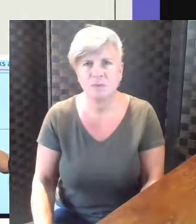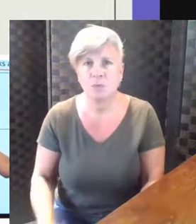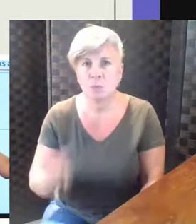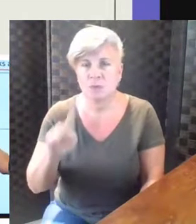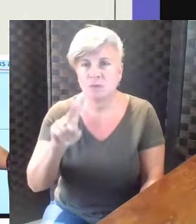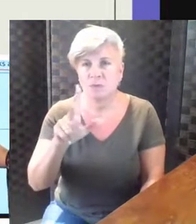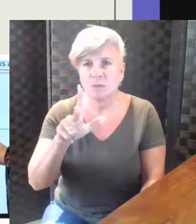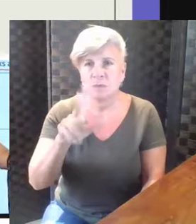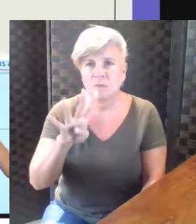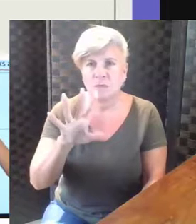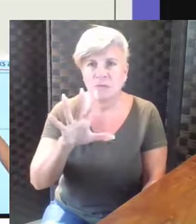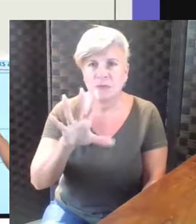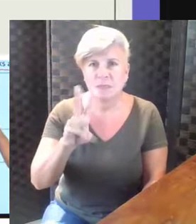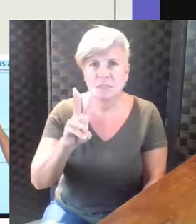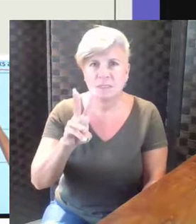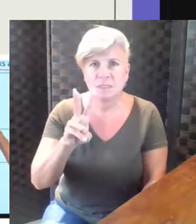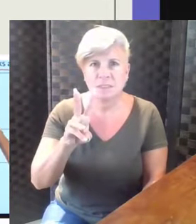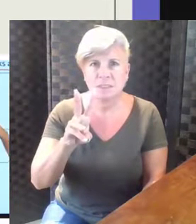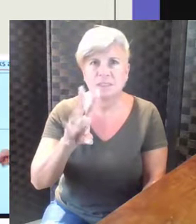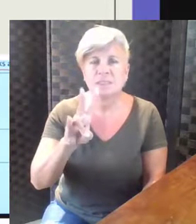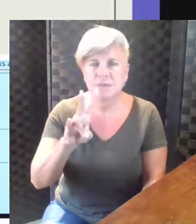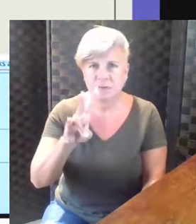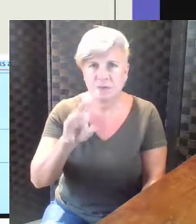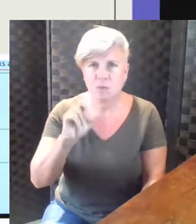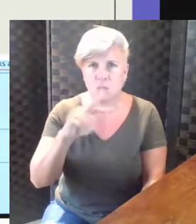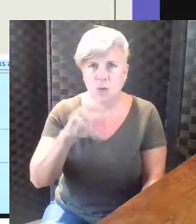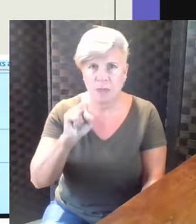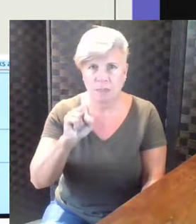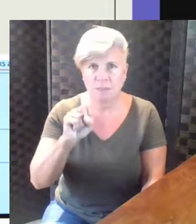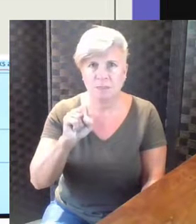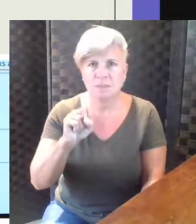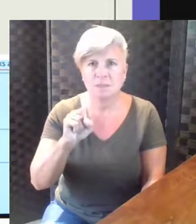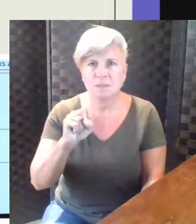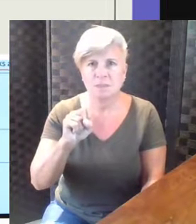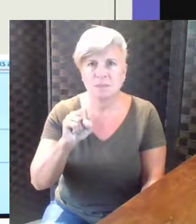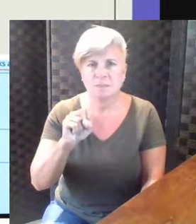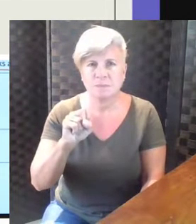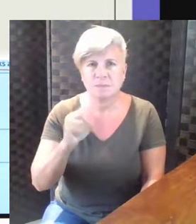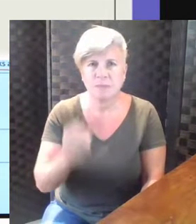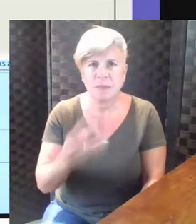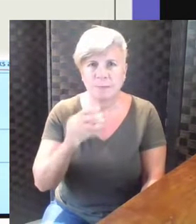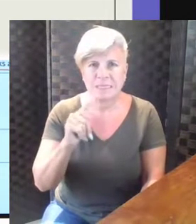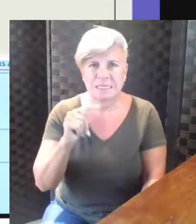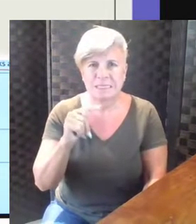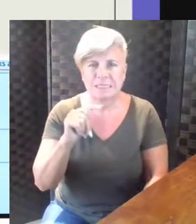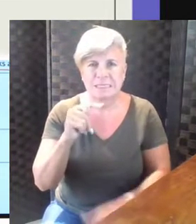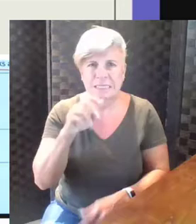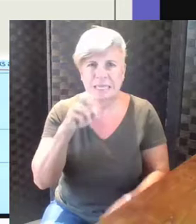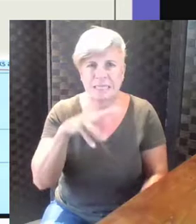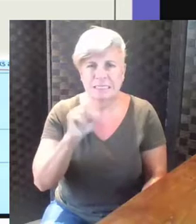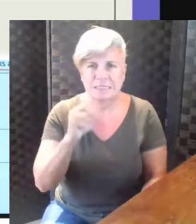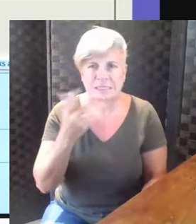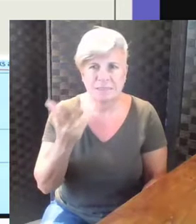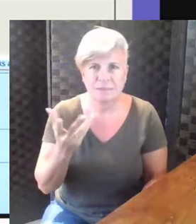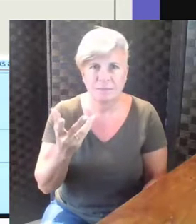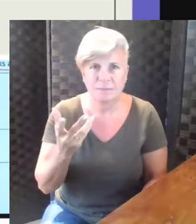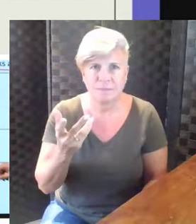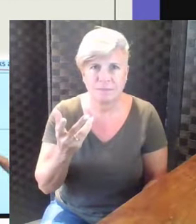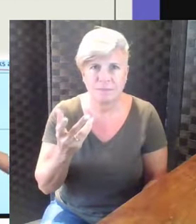1, 2, 3, 4, 5, 6, 7 ones. And how many 10s are there?